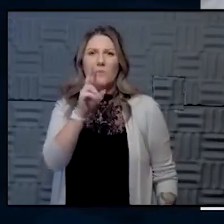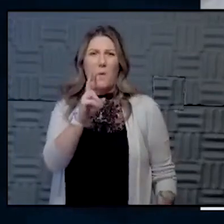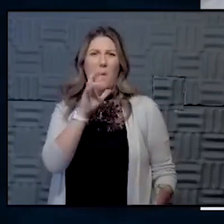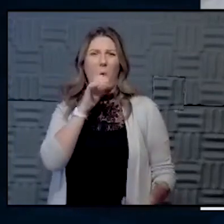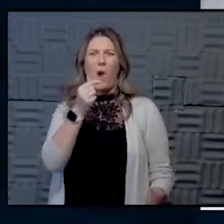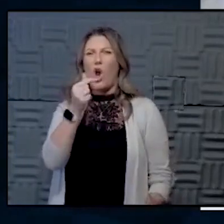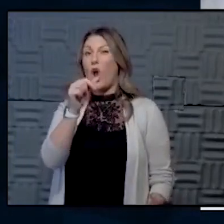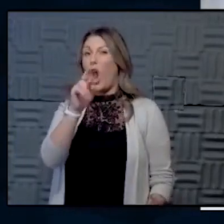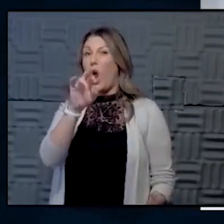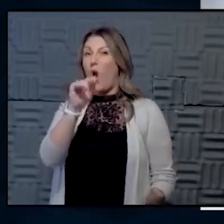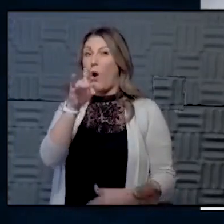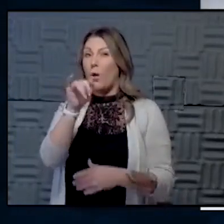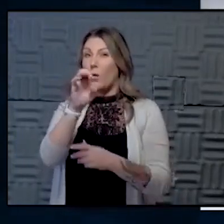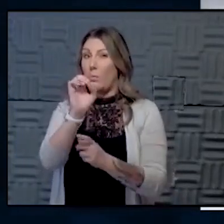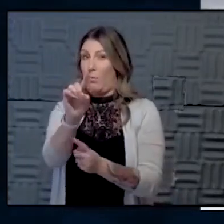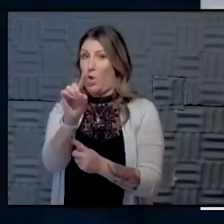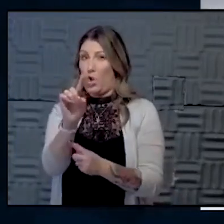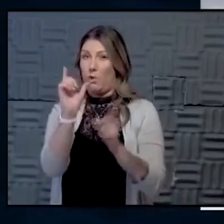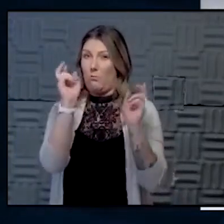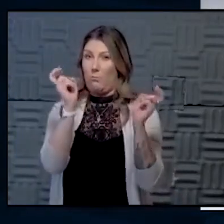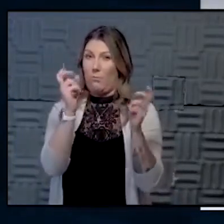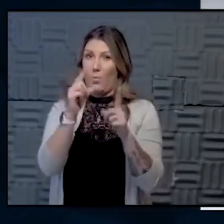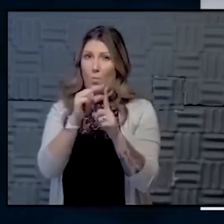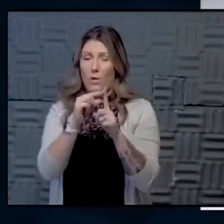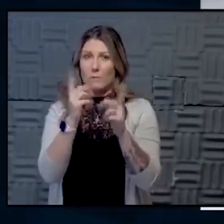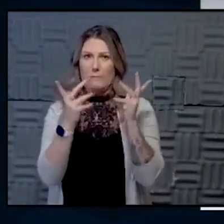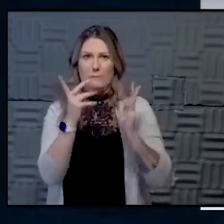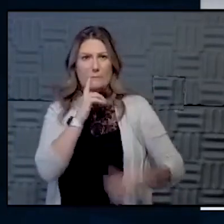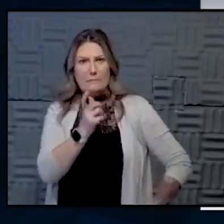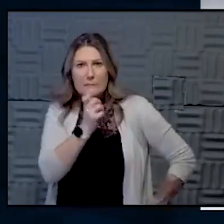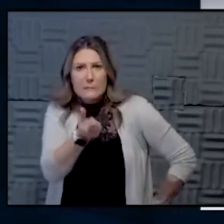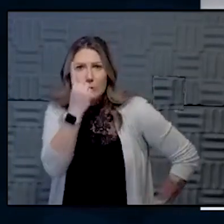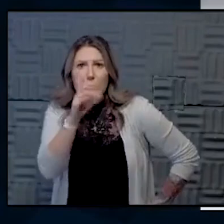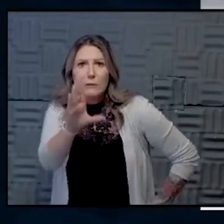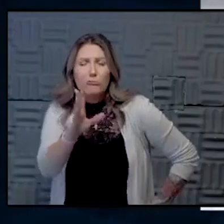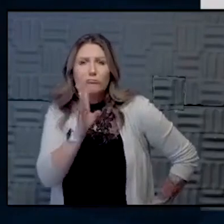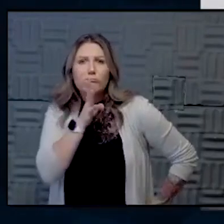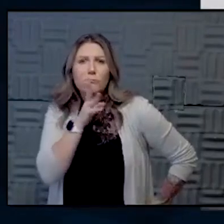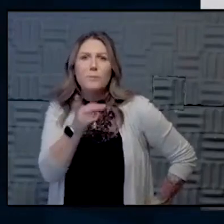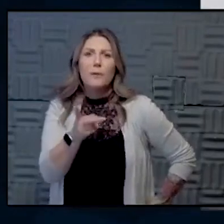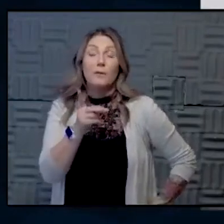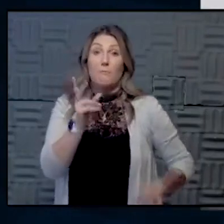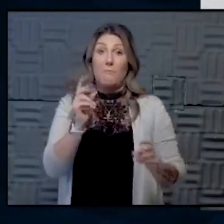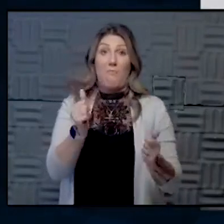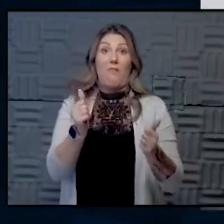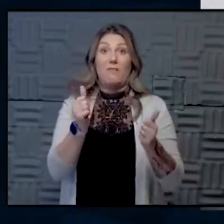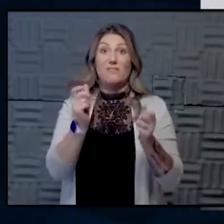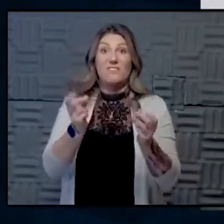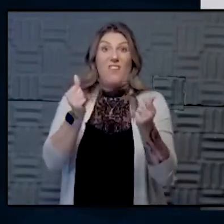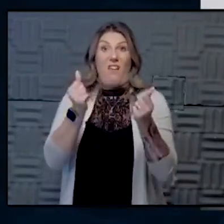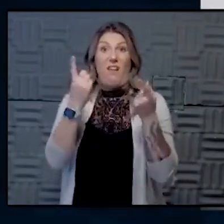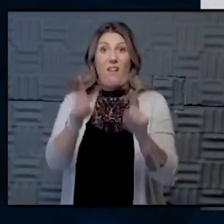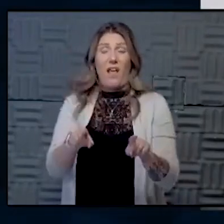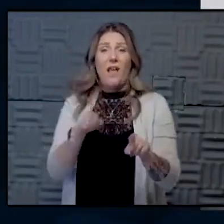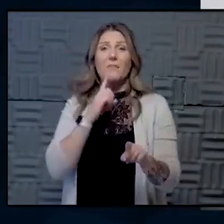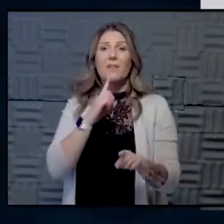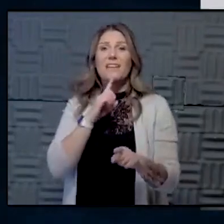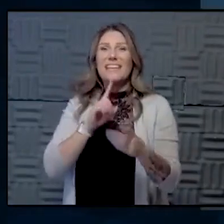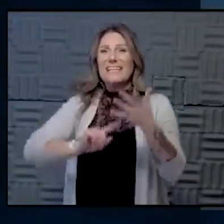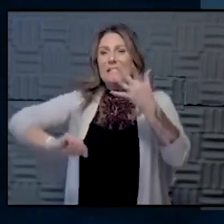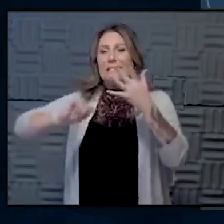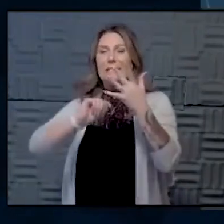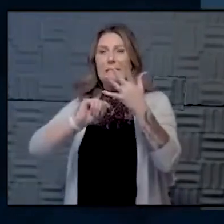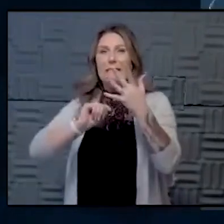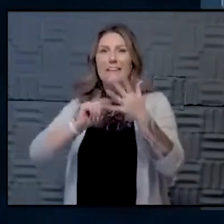garbled words, and you may have no idea what they're saying. And this could happen all of a sudden. We include in BFAST T for time.